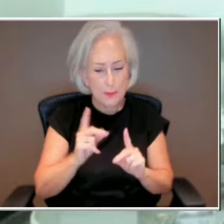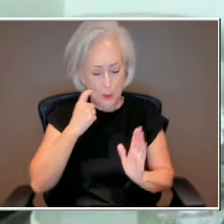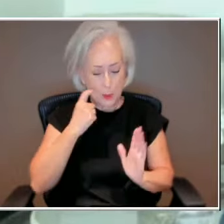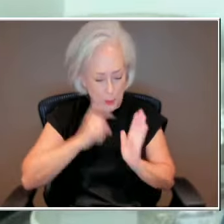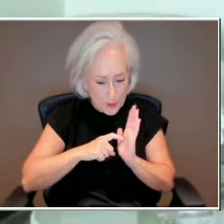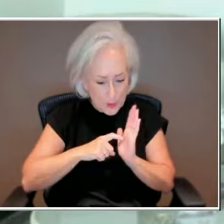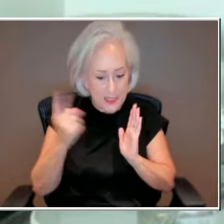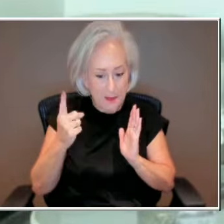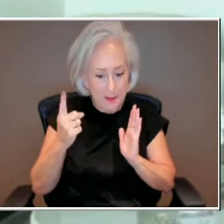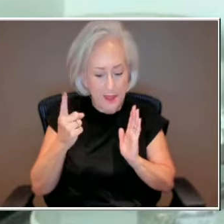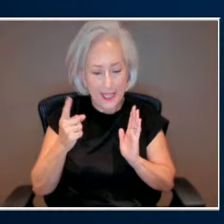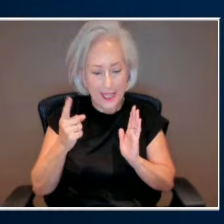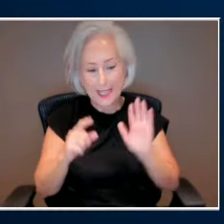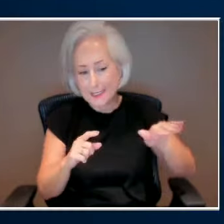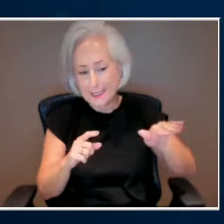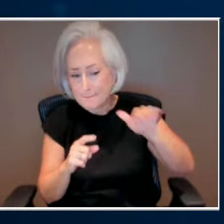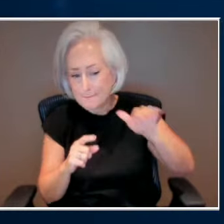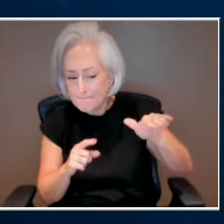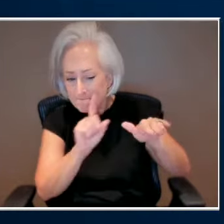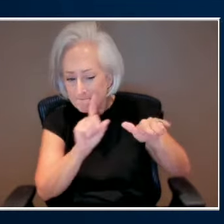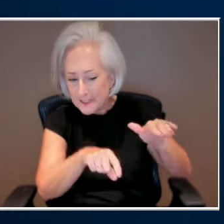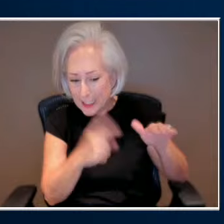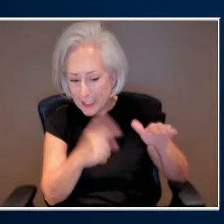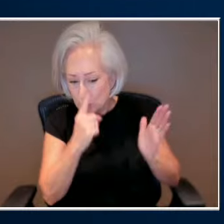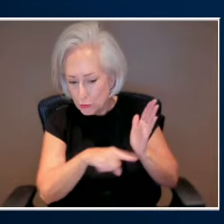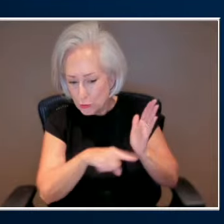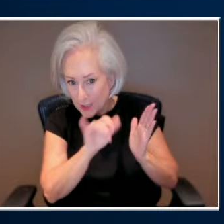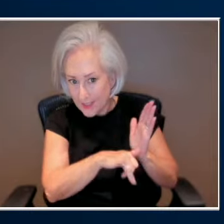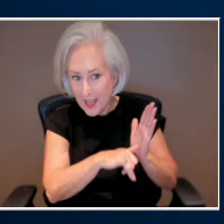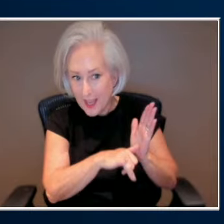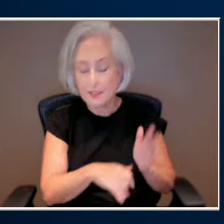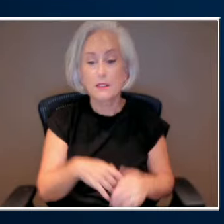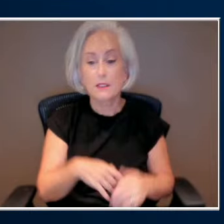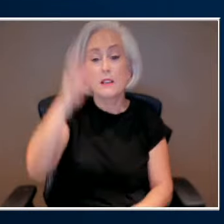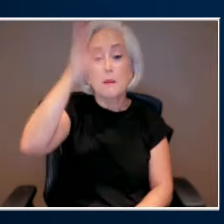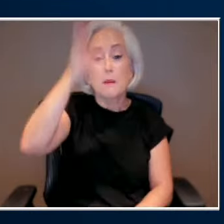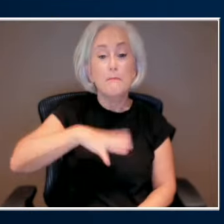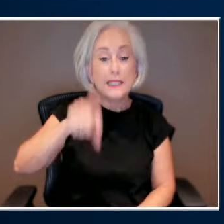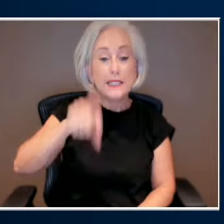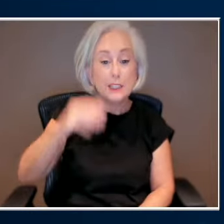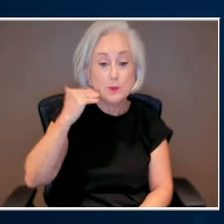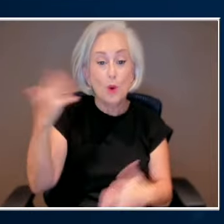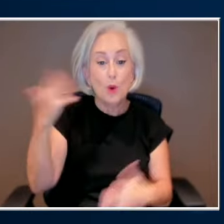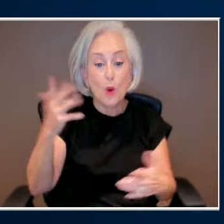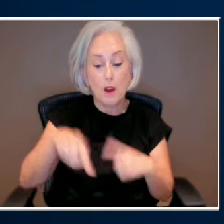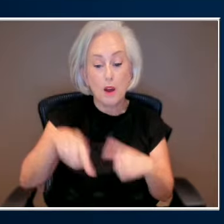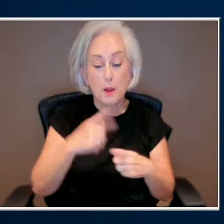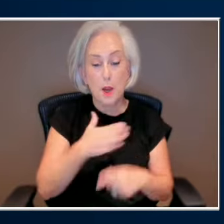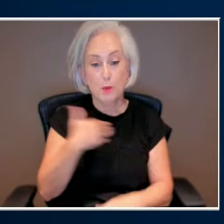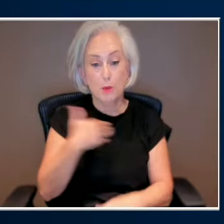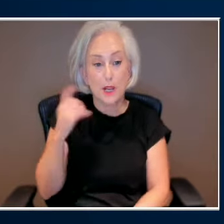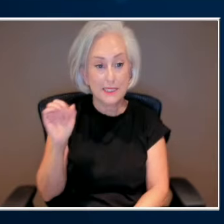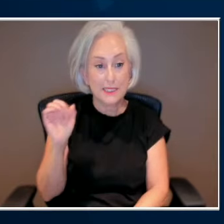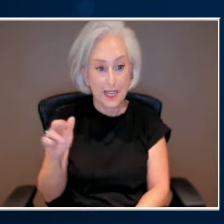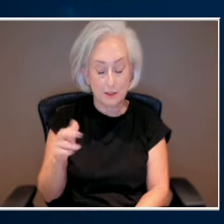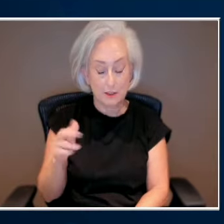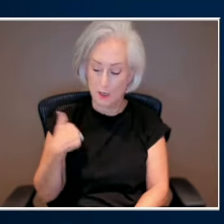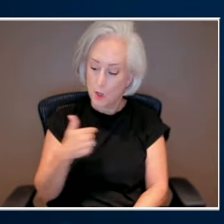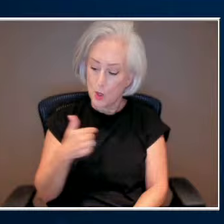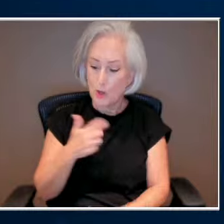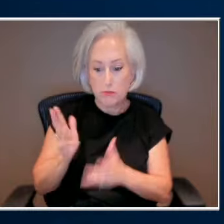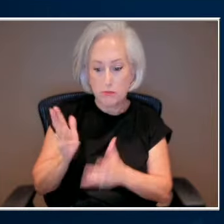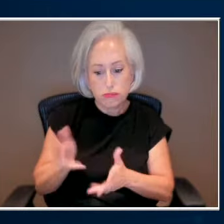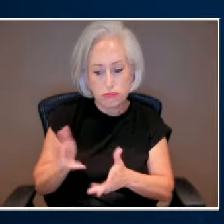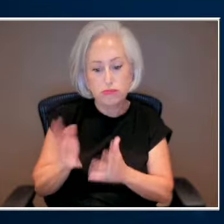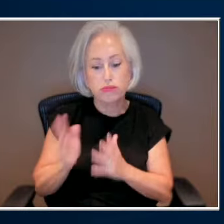now. So what should men know about breast cancer? I mean, we talk to women about being aware of their breasts